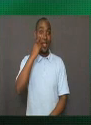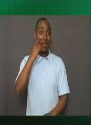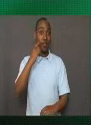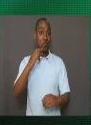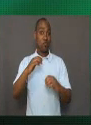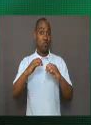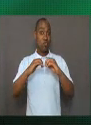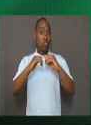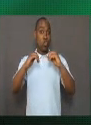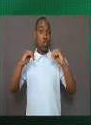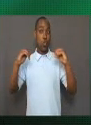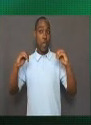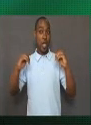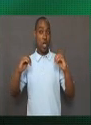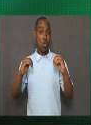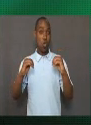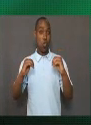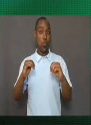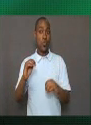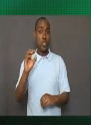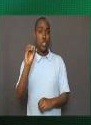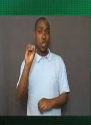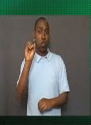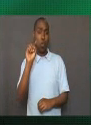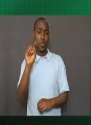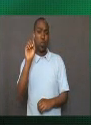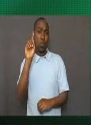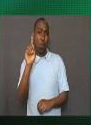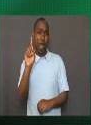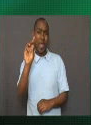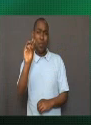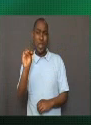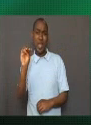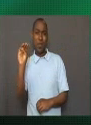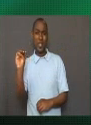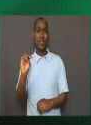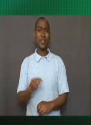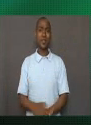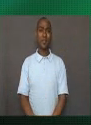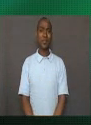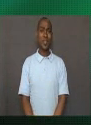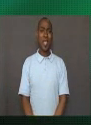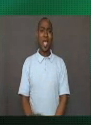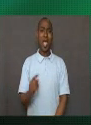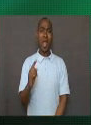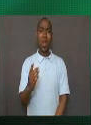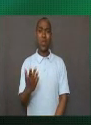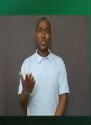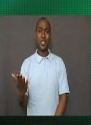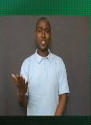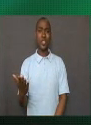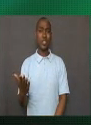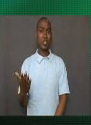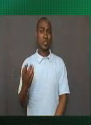to approximately 0.1 millimeter, if the objects are closer